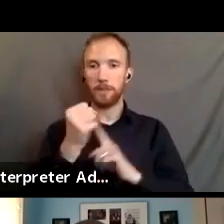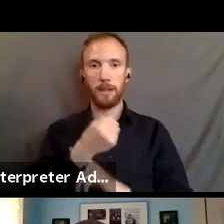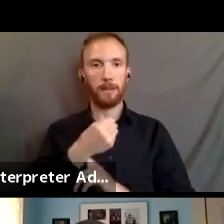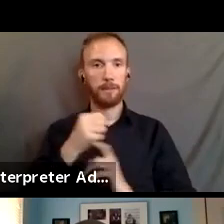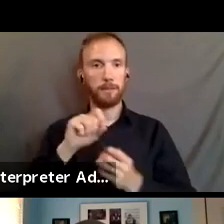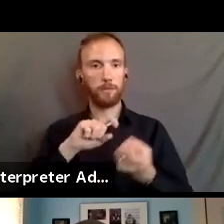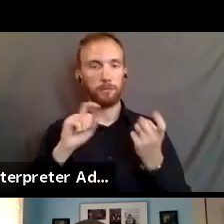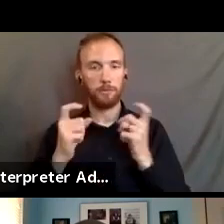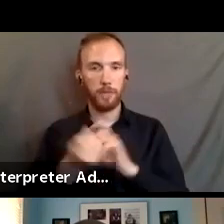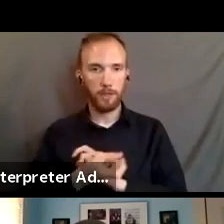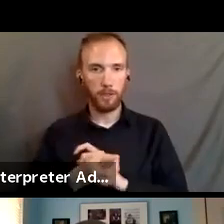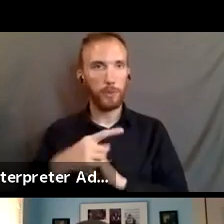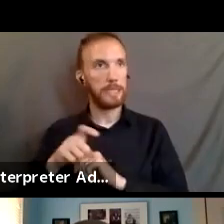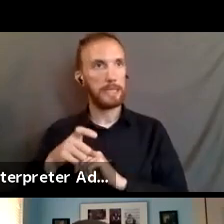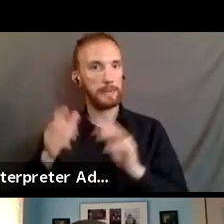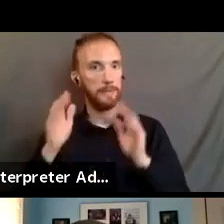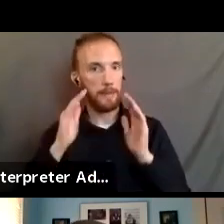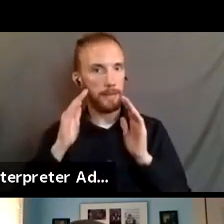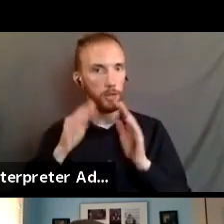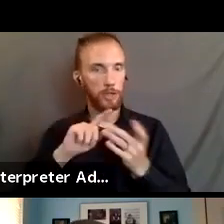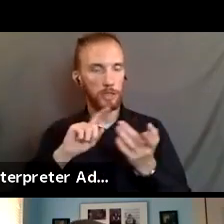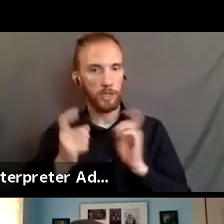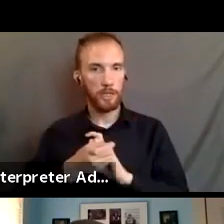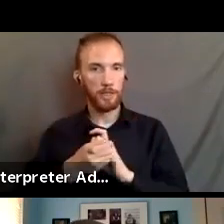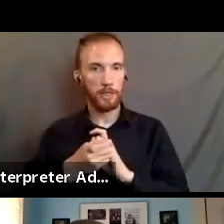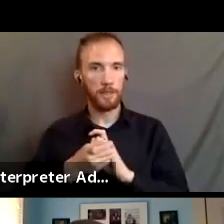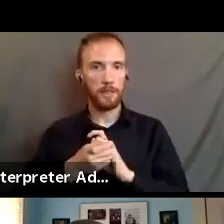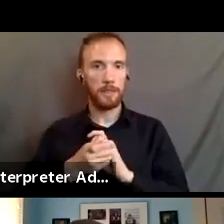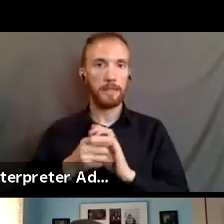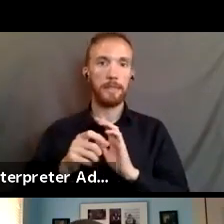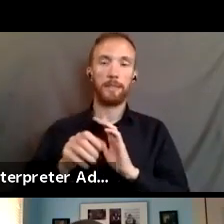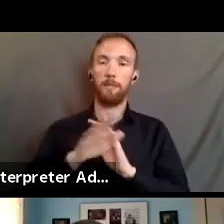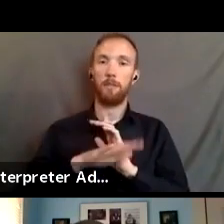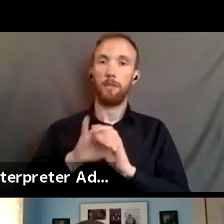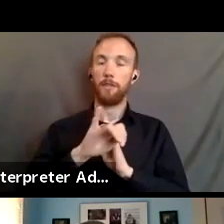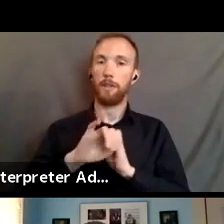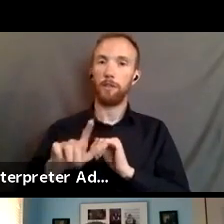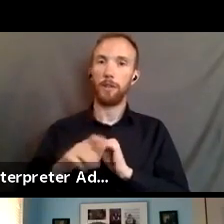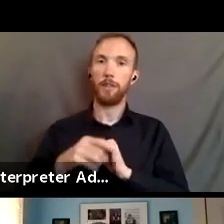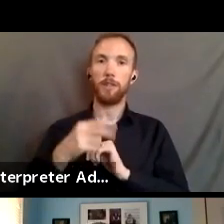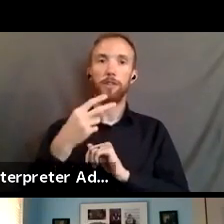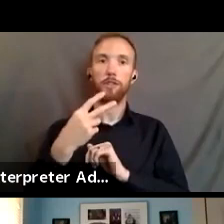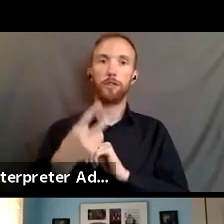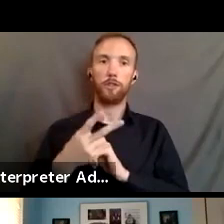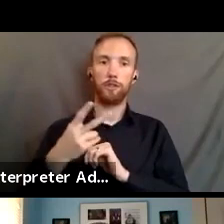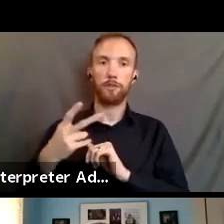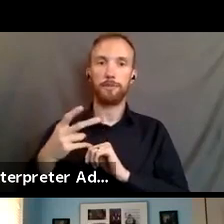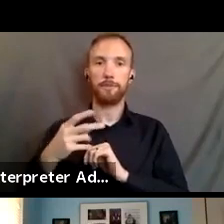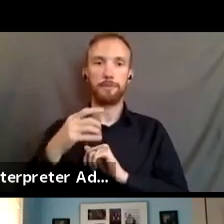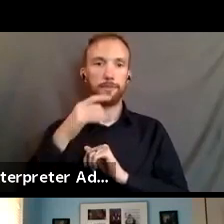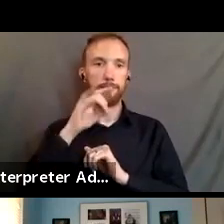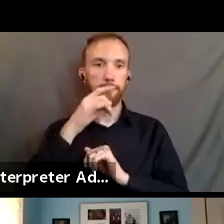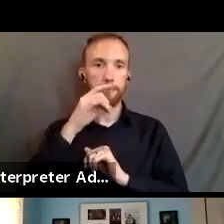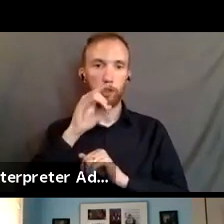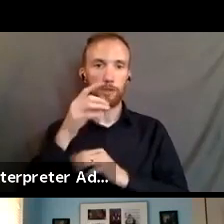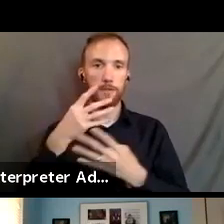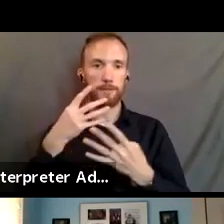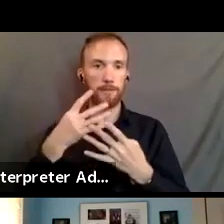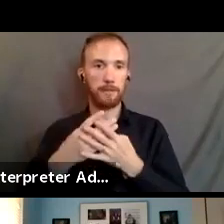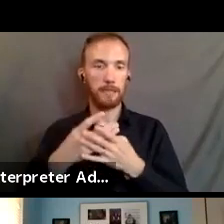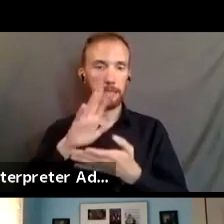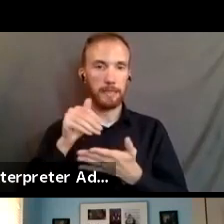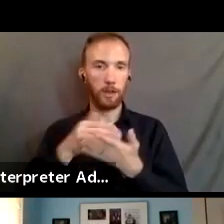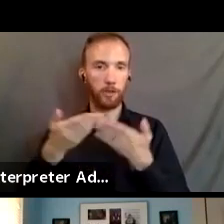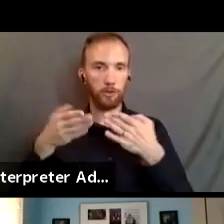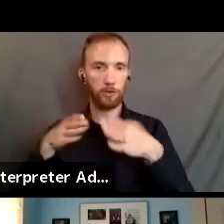across our state um we're closing juvenile detention centers governor pritzker and stood in my community